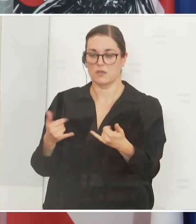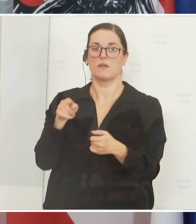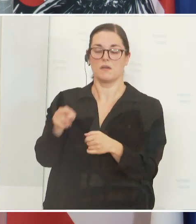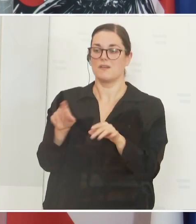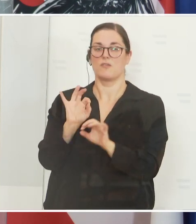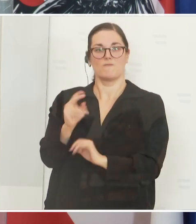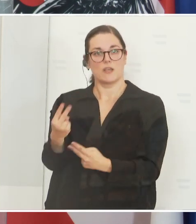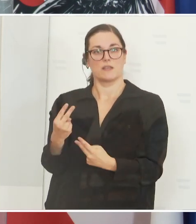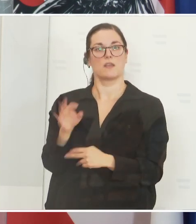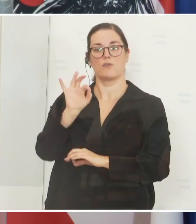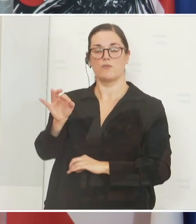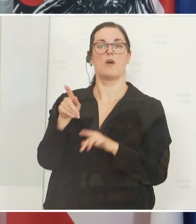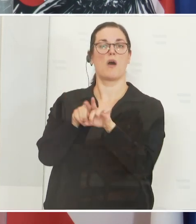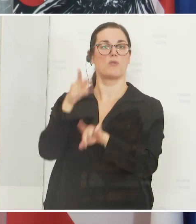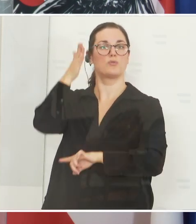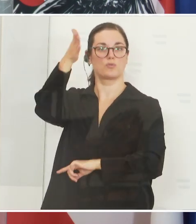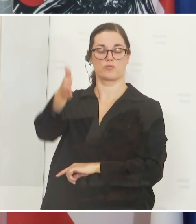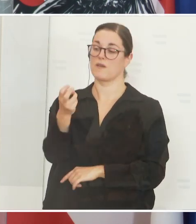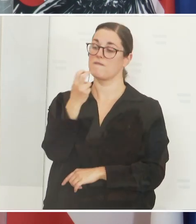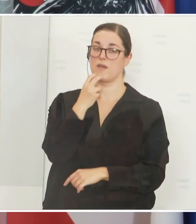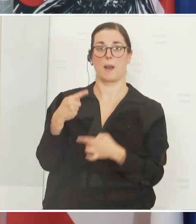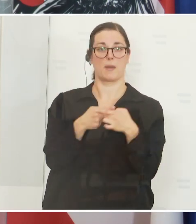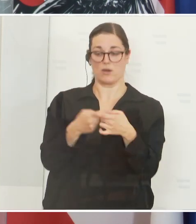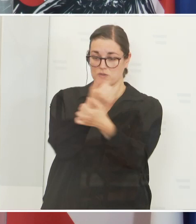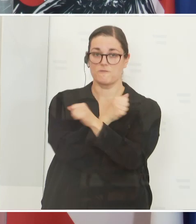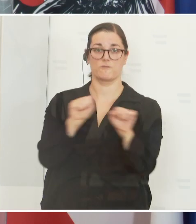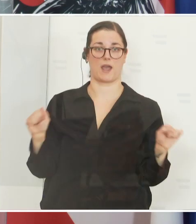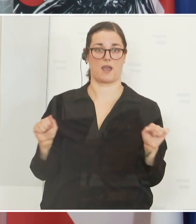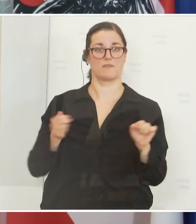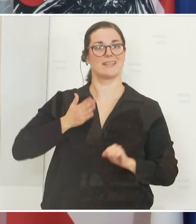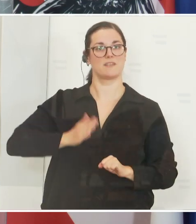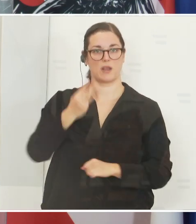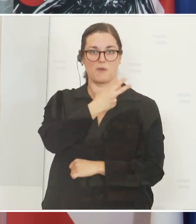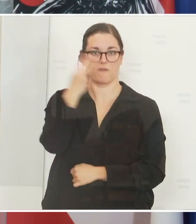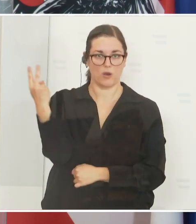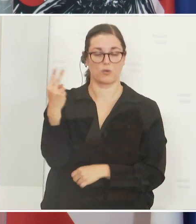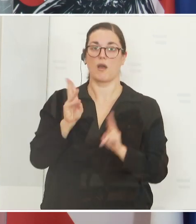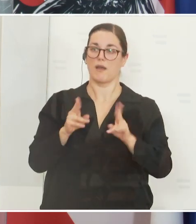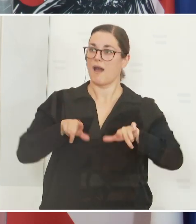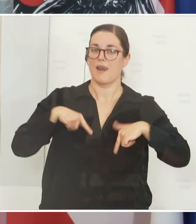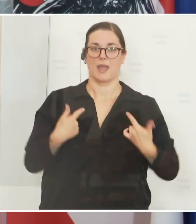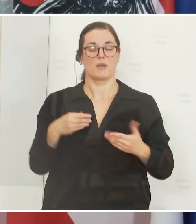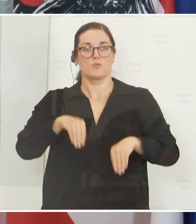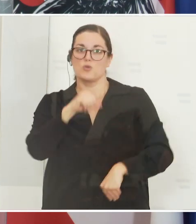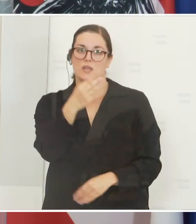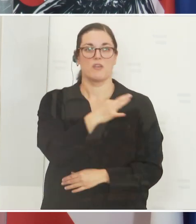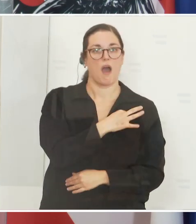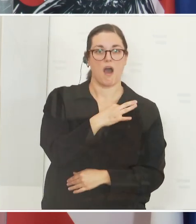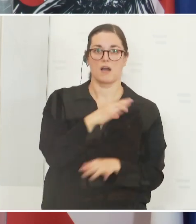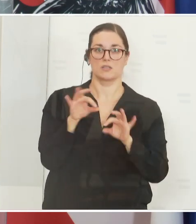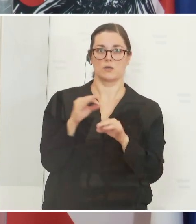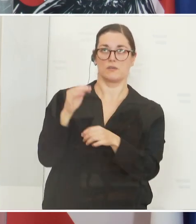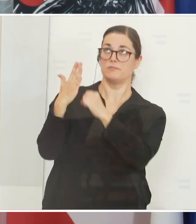future. We want a free Belarus, where the civil society can live without fear and repression.